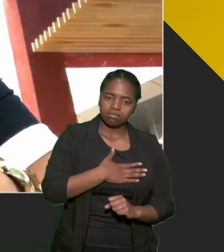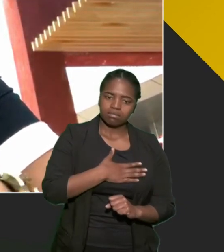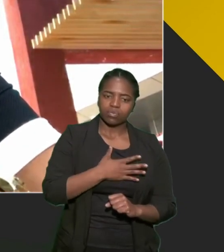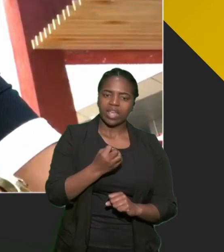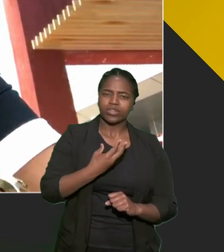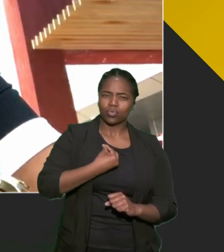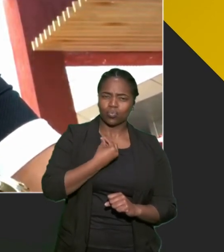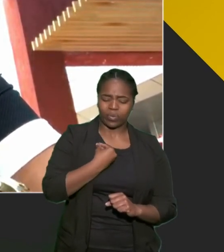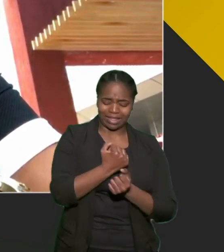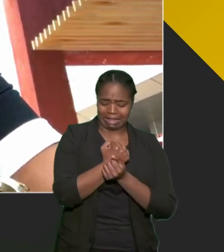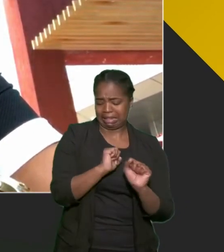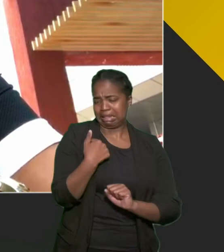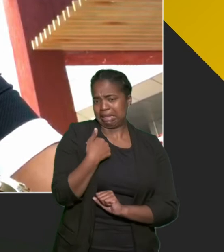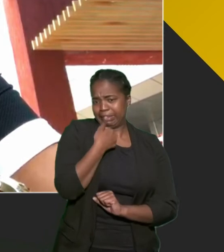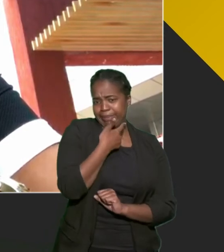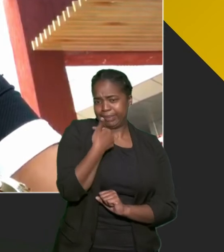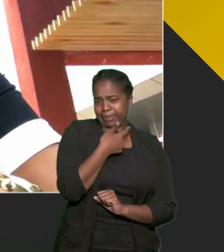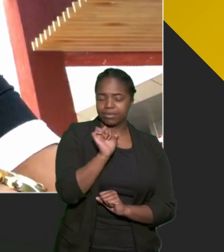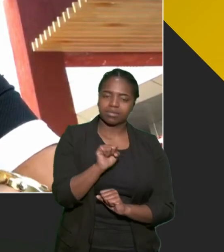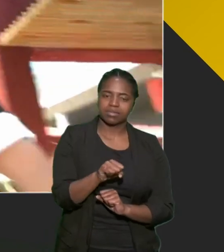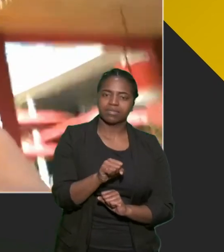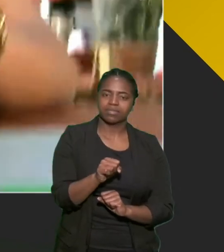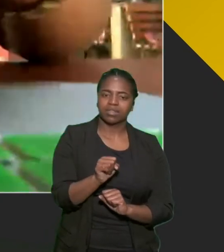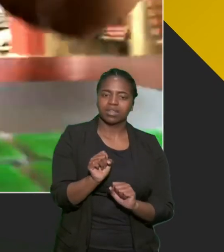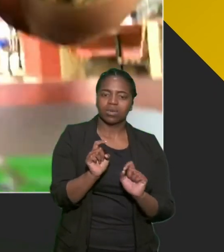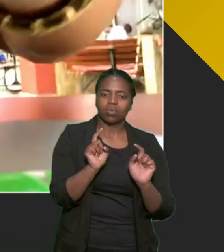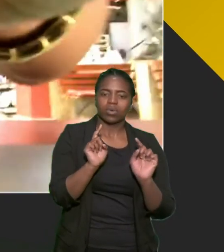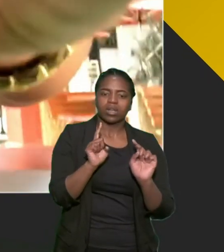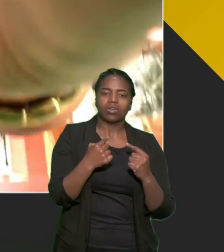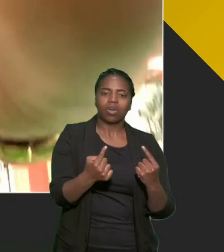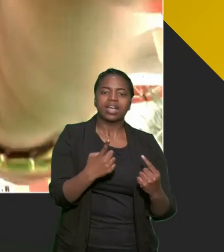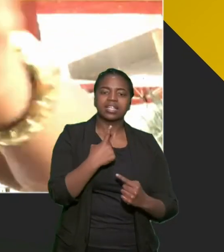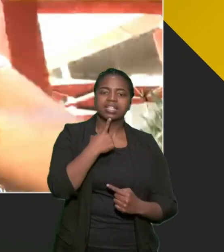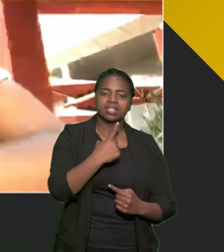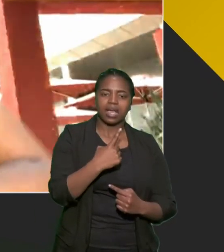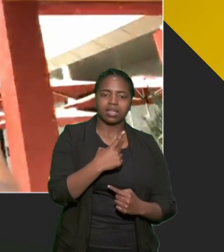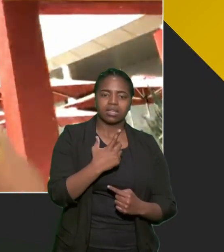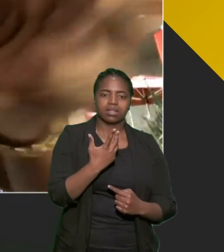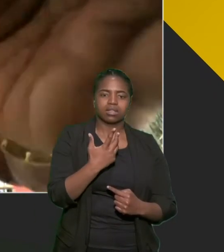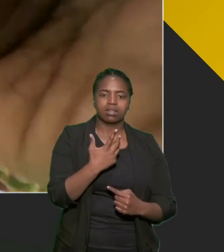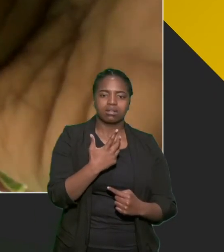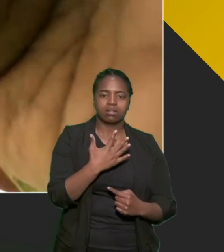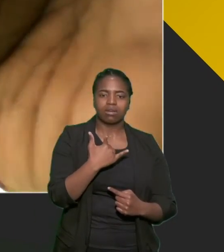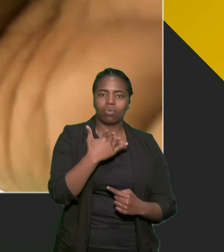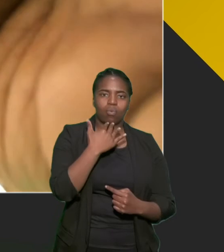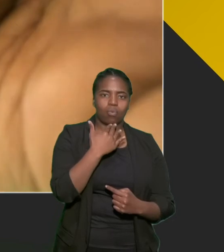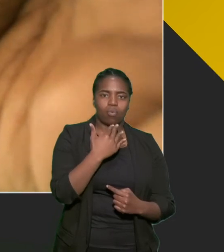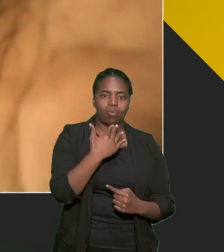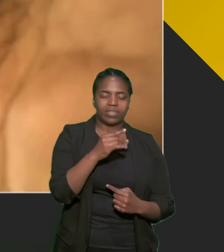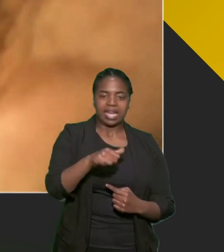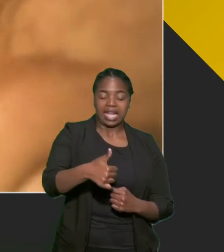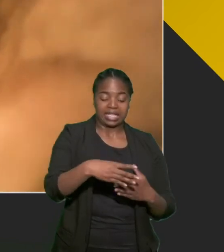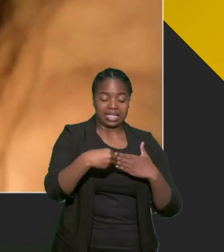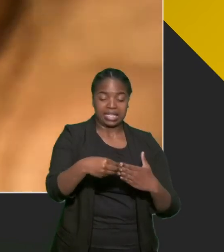very young democracy in Rwanda. So we cannot dictate successionships now, as maybe